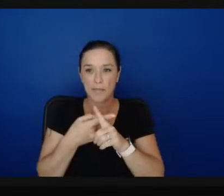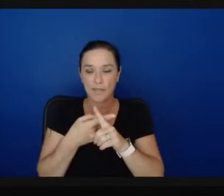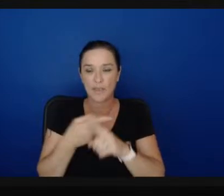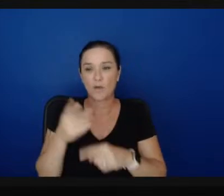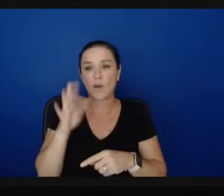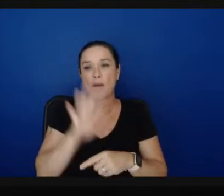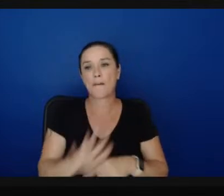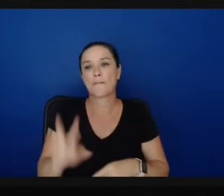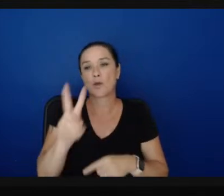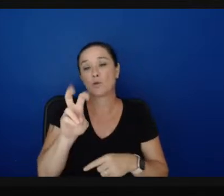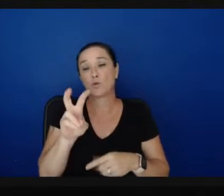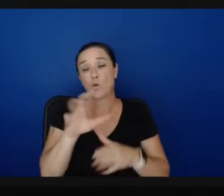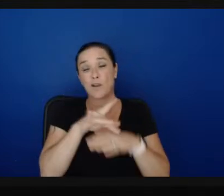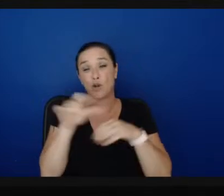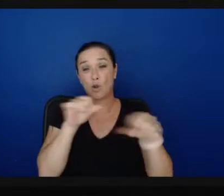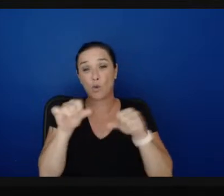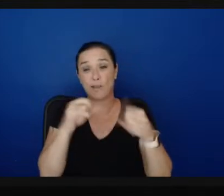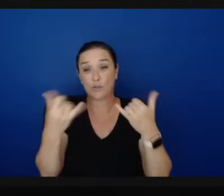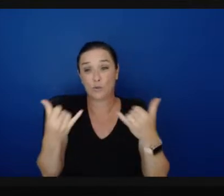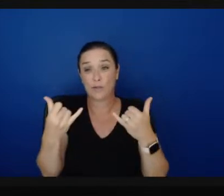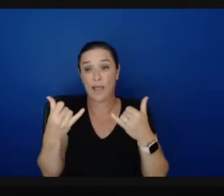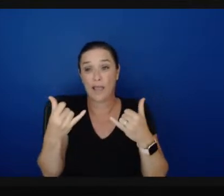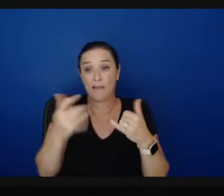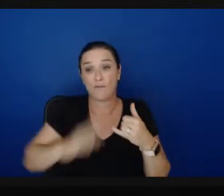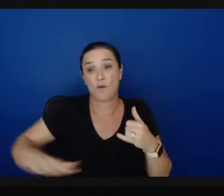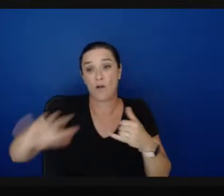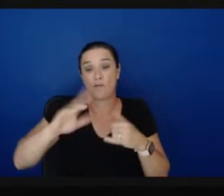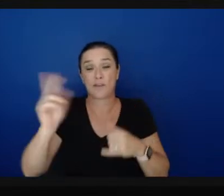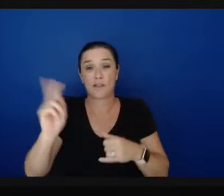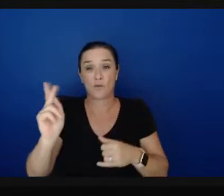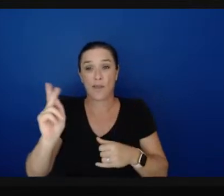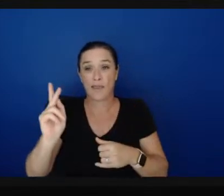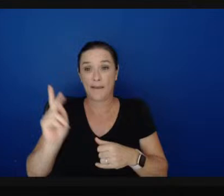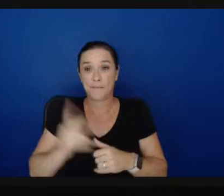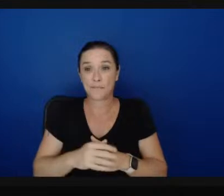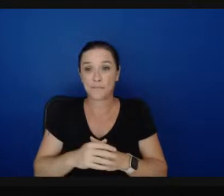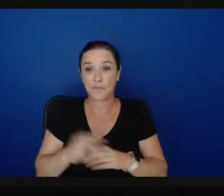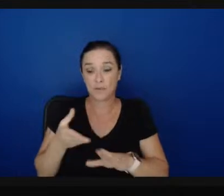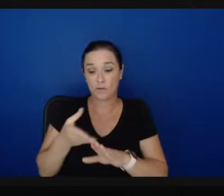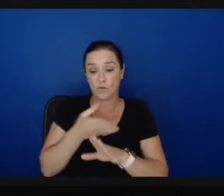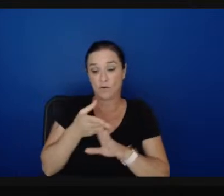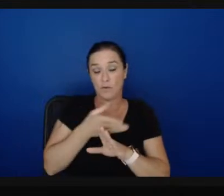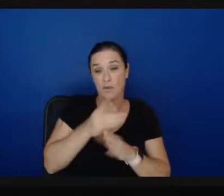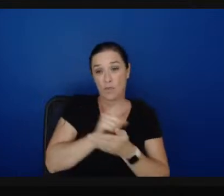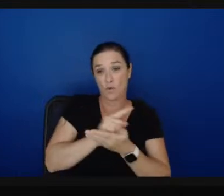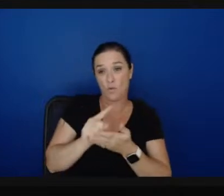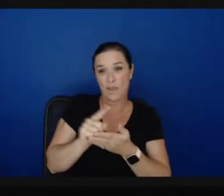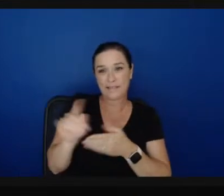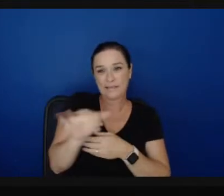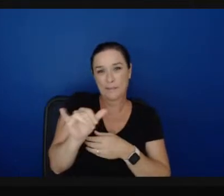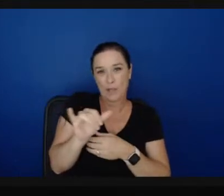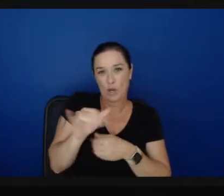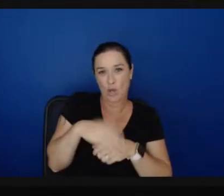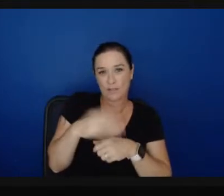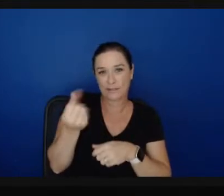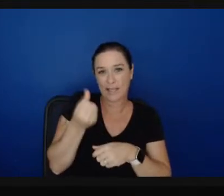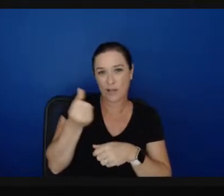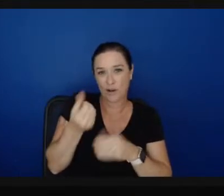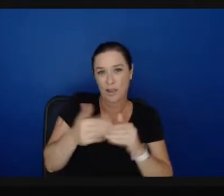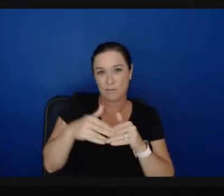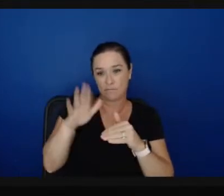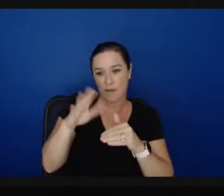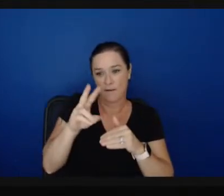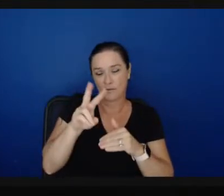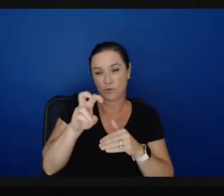200 earthquakes today across all of Kilauea. Earlier in a week on Saturday, it was similar, over 200. The